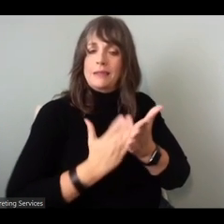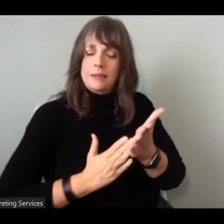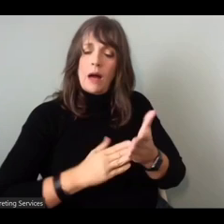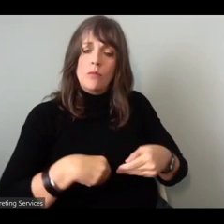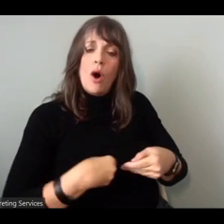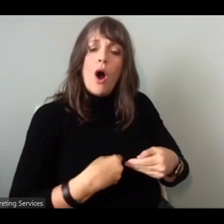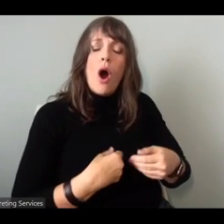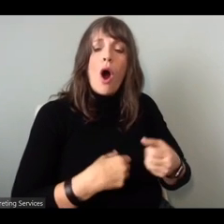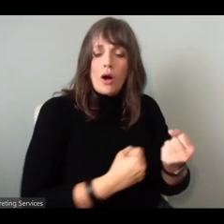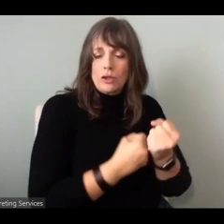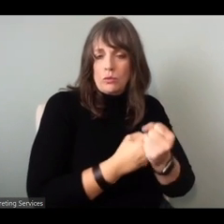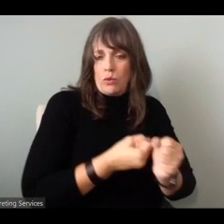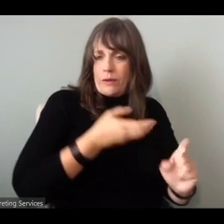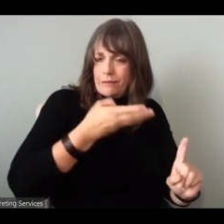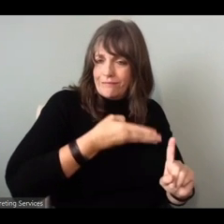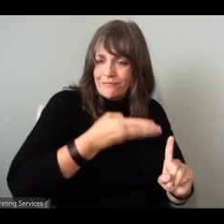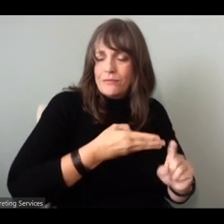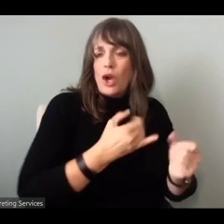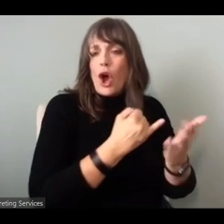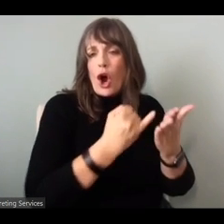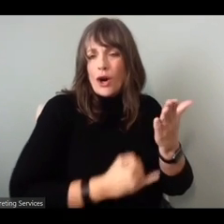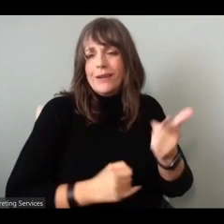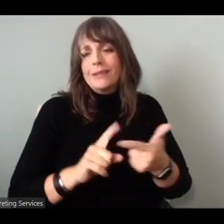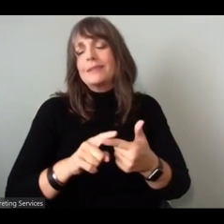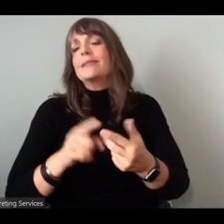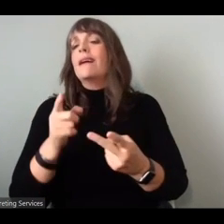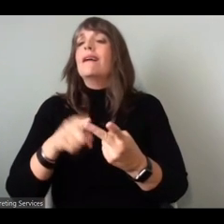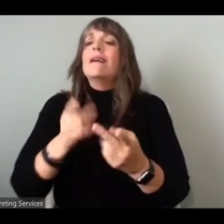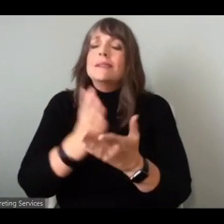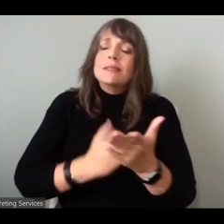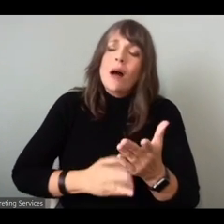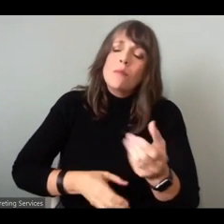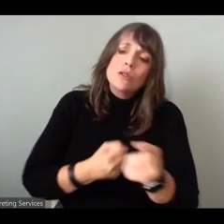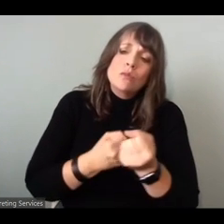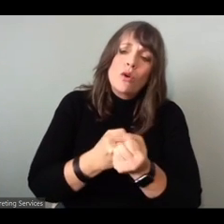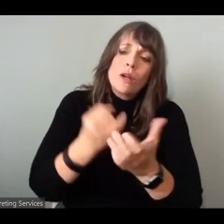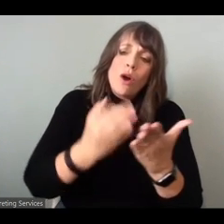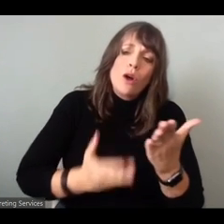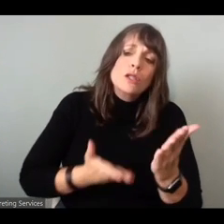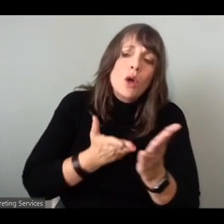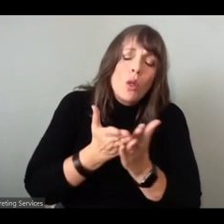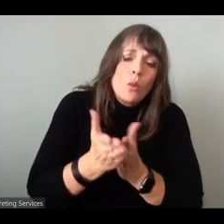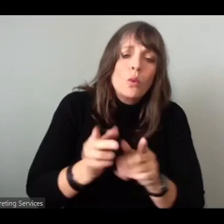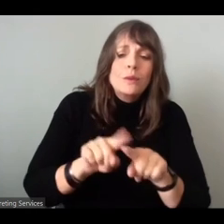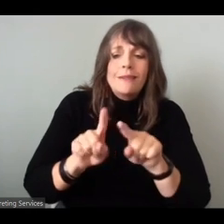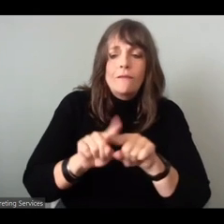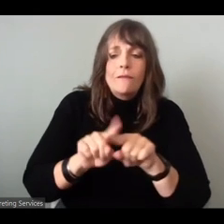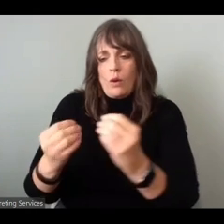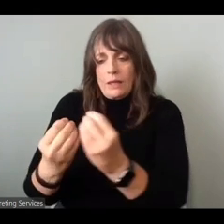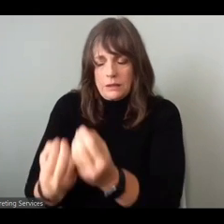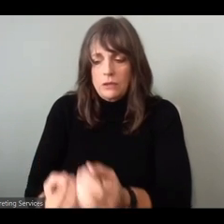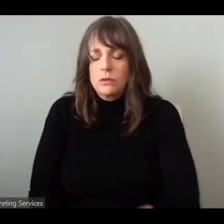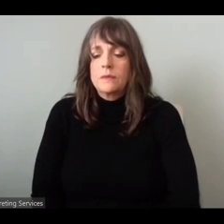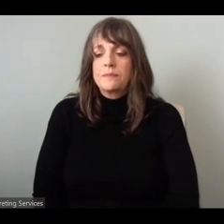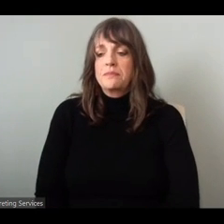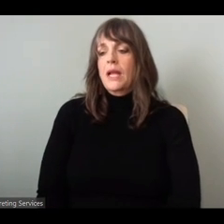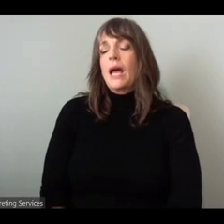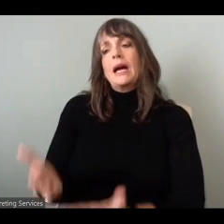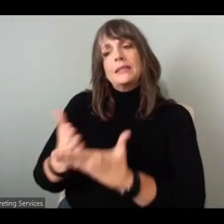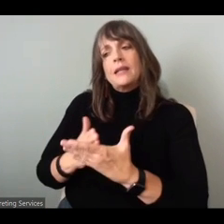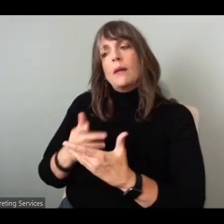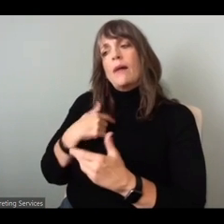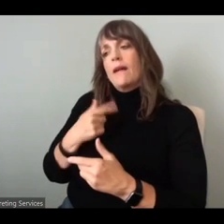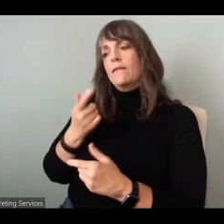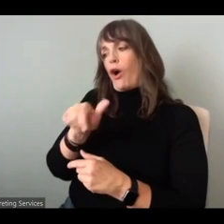through organizations. In terms of the sources of money, these monies are coming out of, in some instances, other grant-making pools,